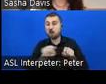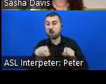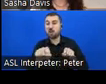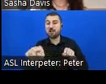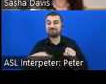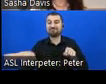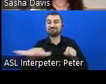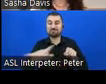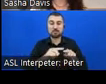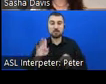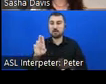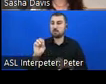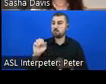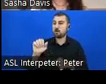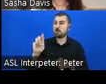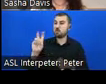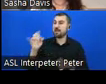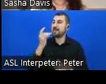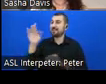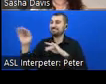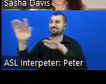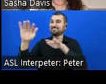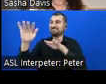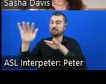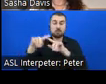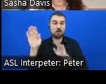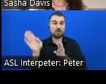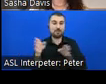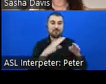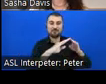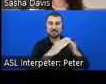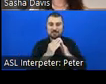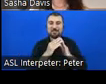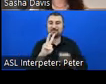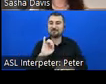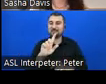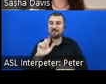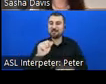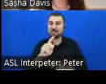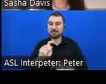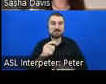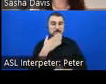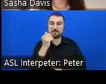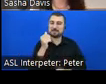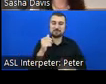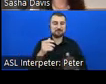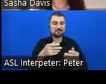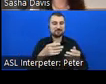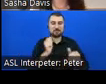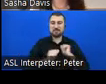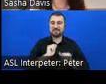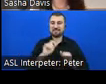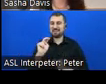Broadway may beckon, the village is actually a great place to see some of the best plays in NYC,